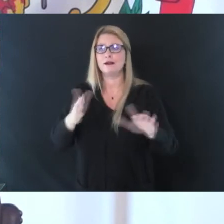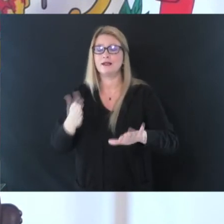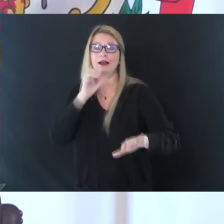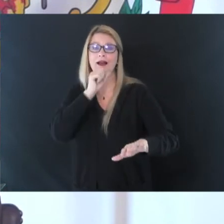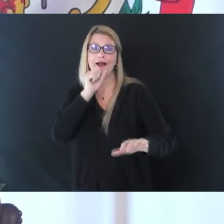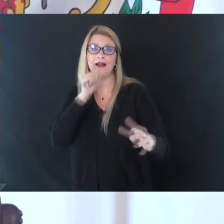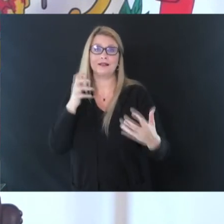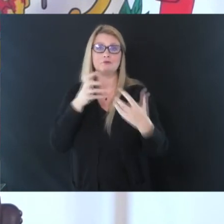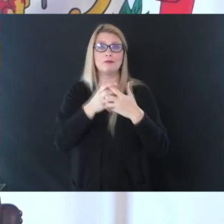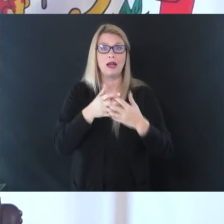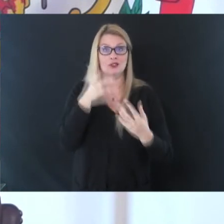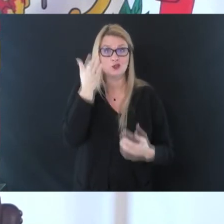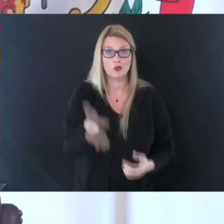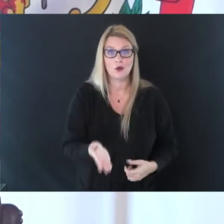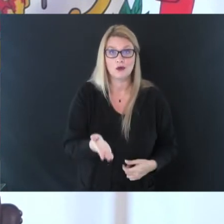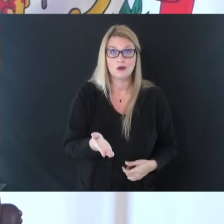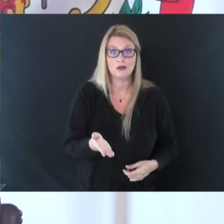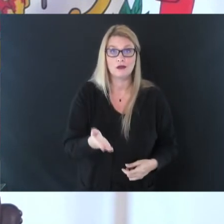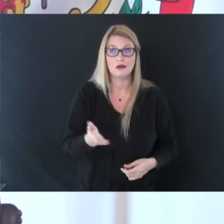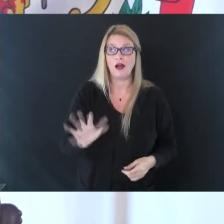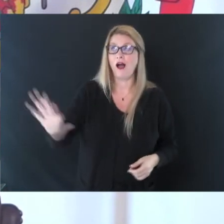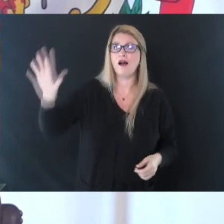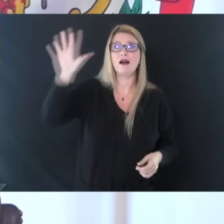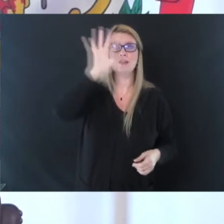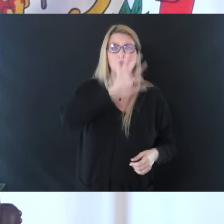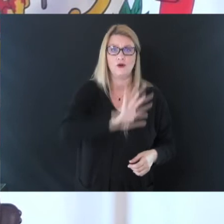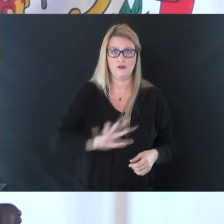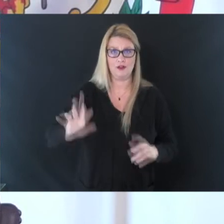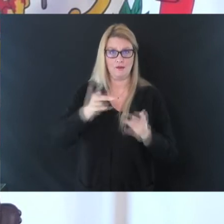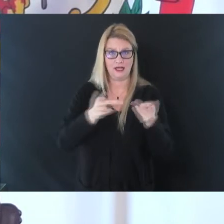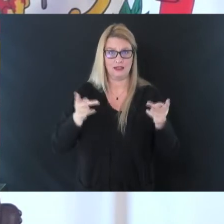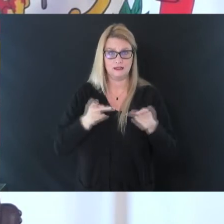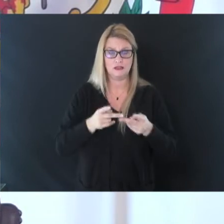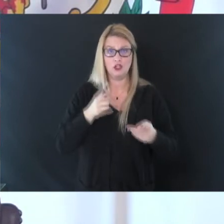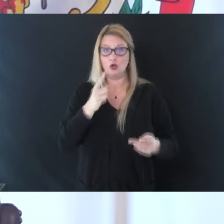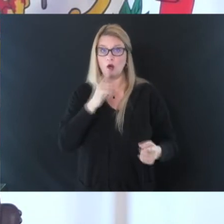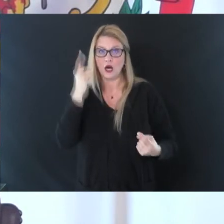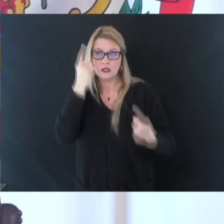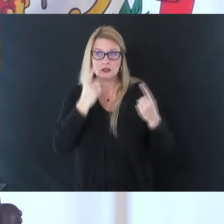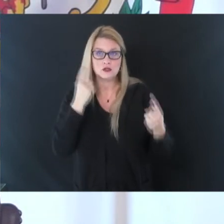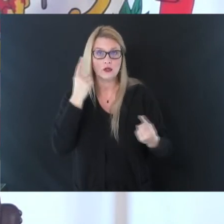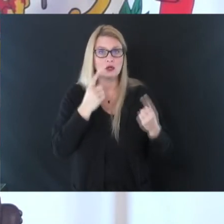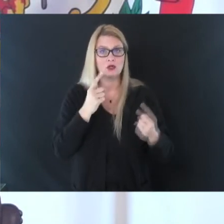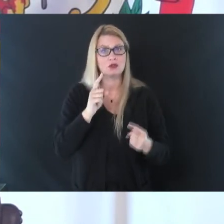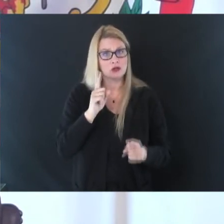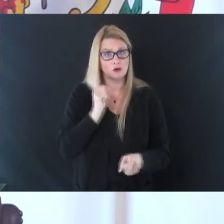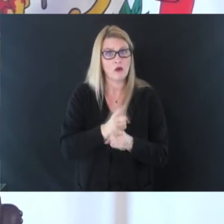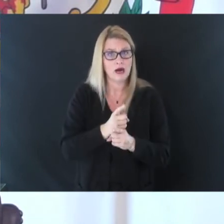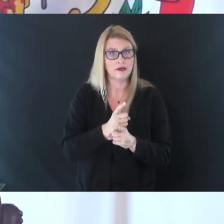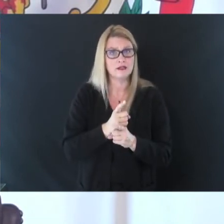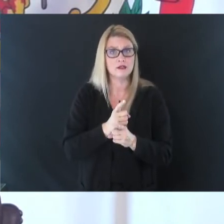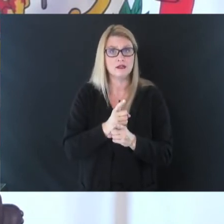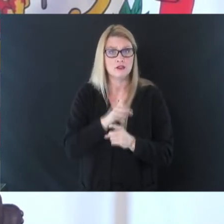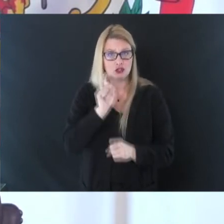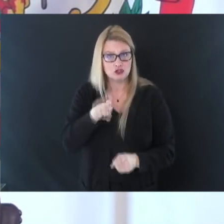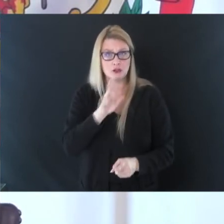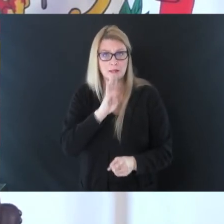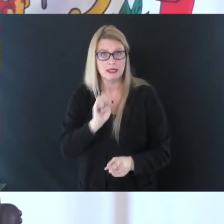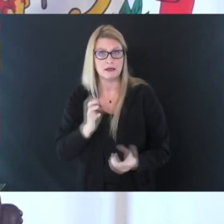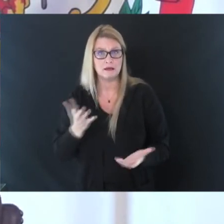it's you all over the place. And you're worried and you're concerned, as you should be. And the